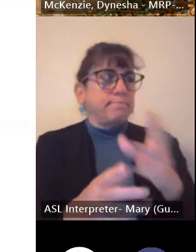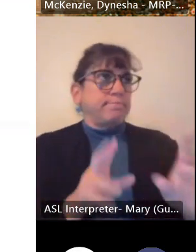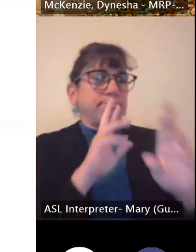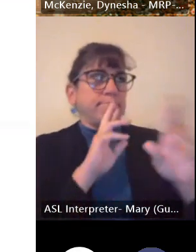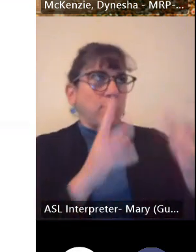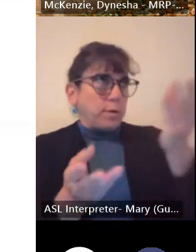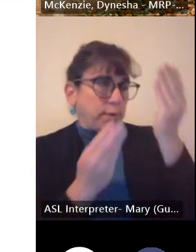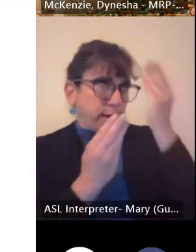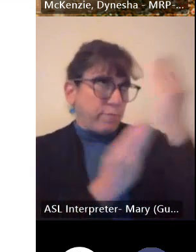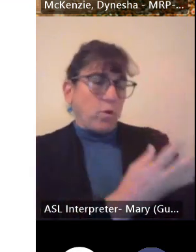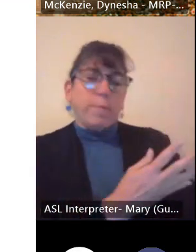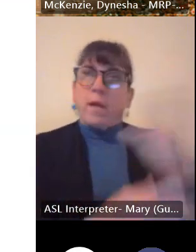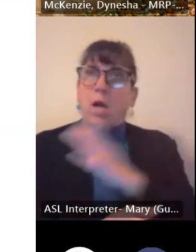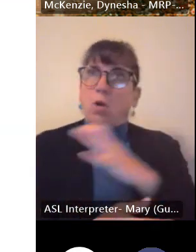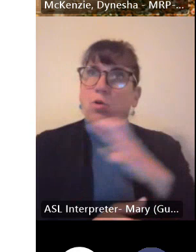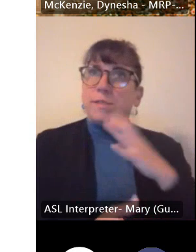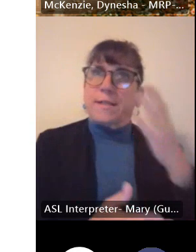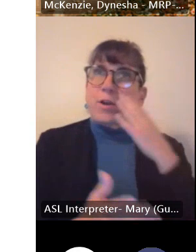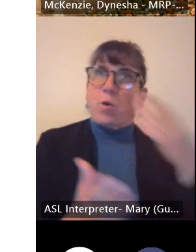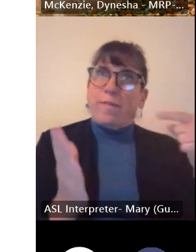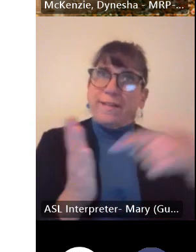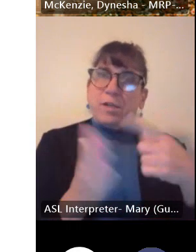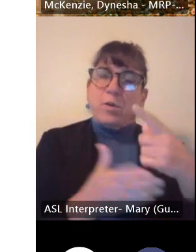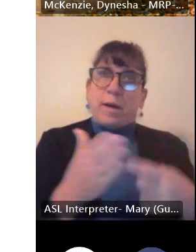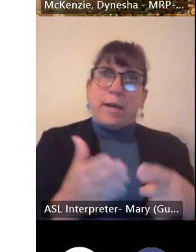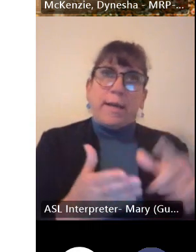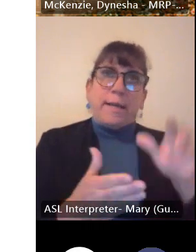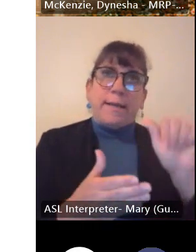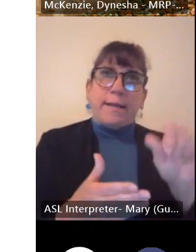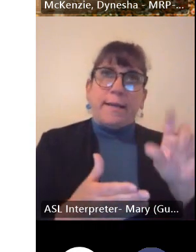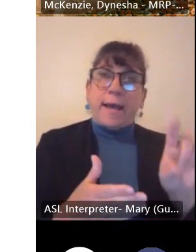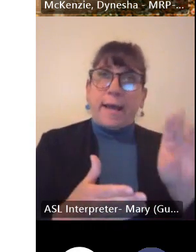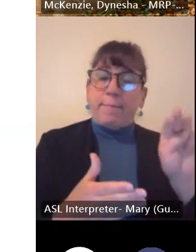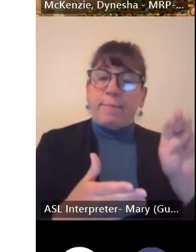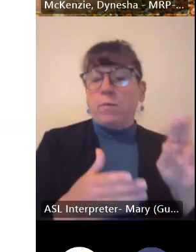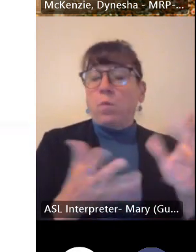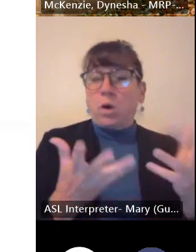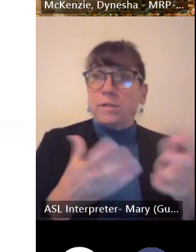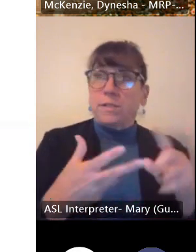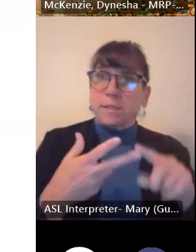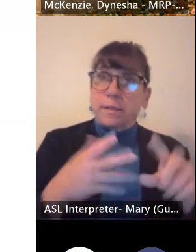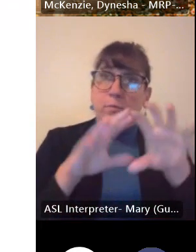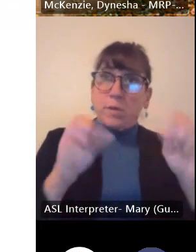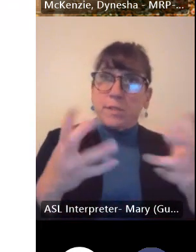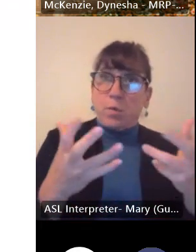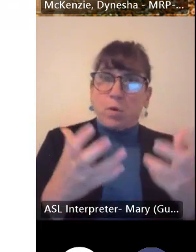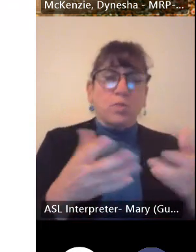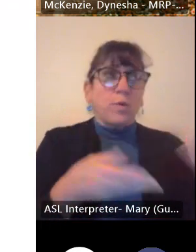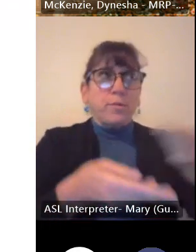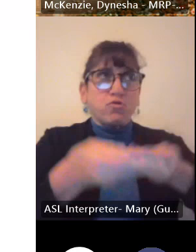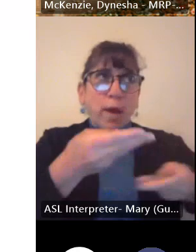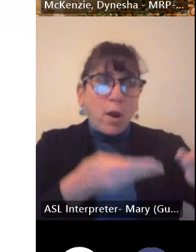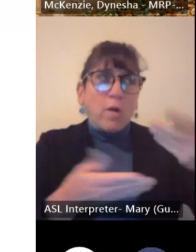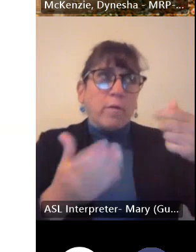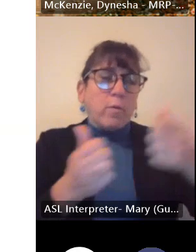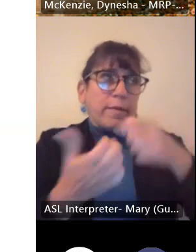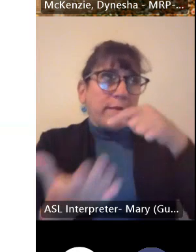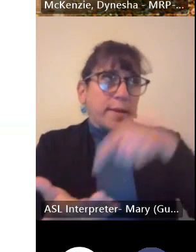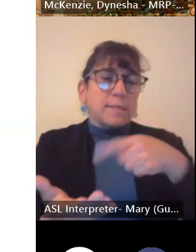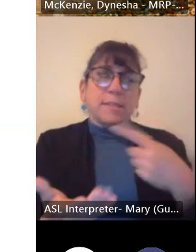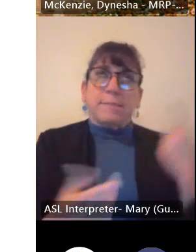knows this is what the administration wants. This is what the president wants. We've made trade-offs while we built this. This has been considered.